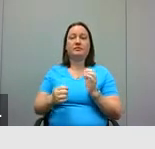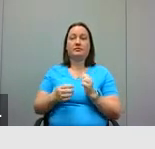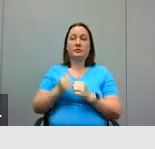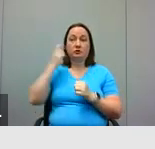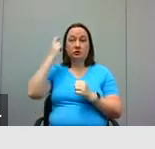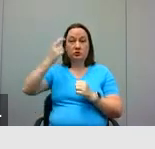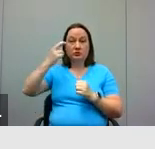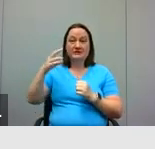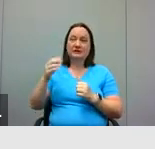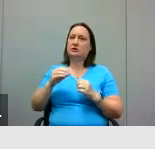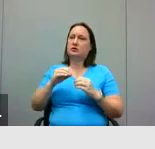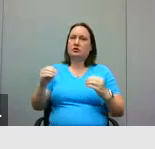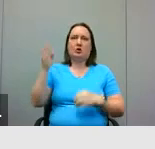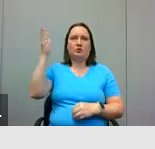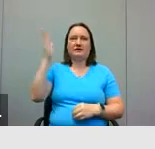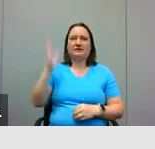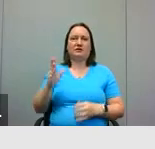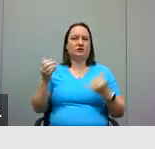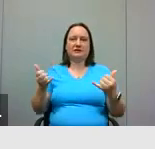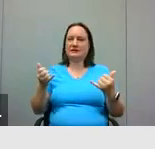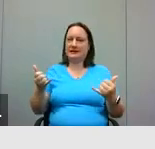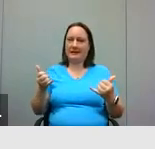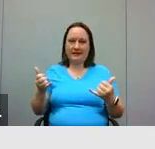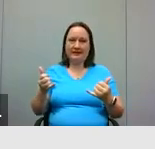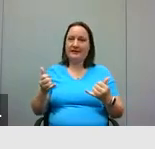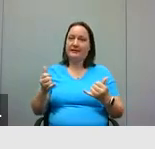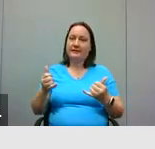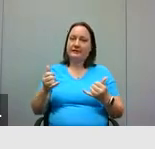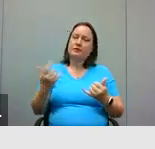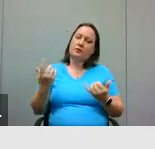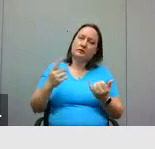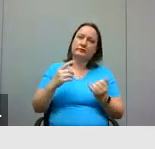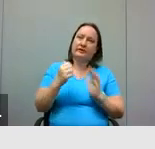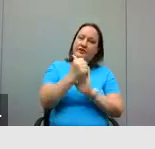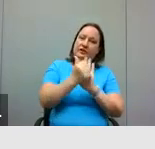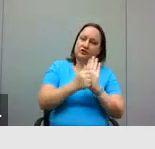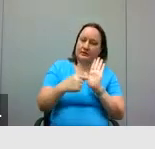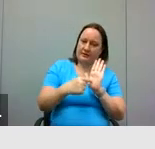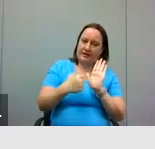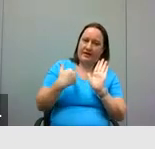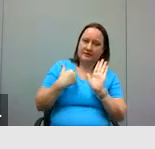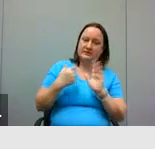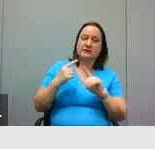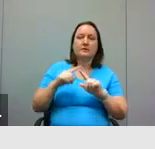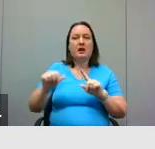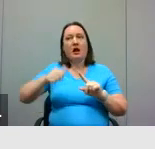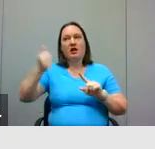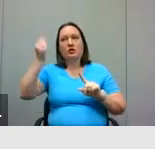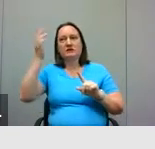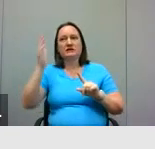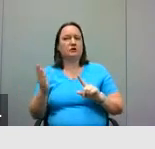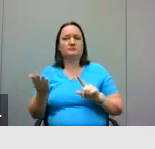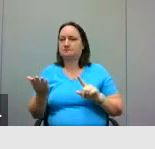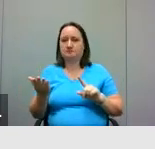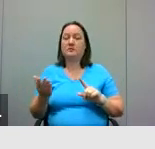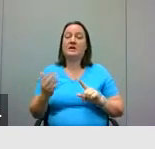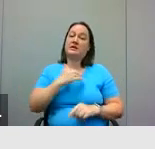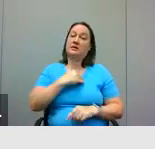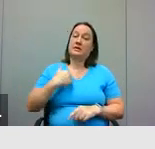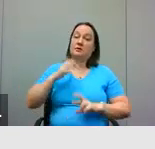have anybody presenting anything today except for what's on the agenda. And the member reports at 11